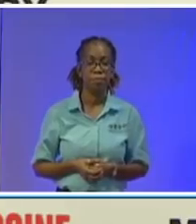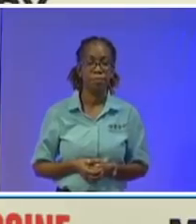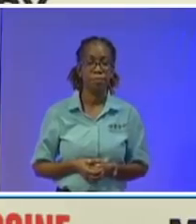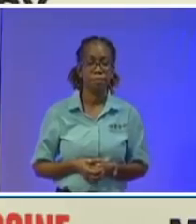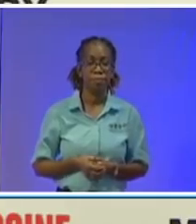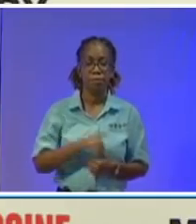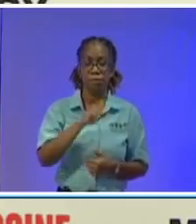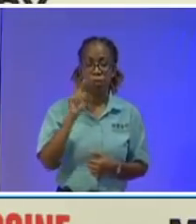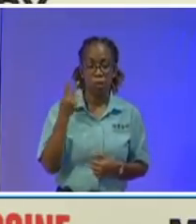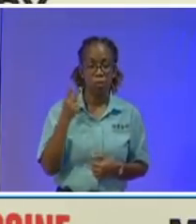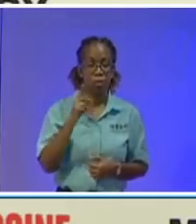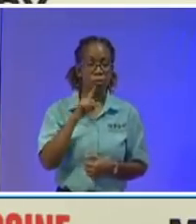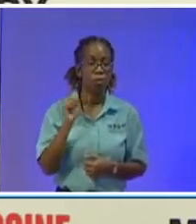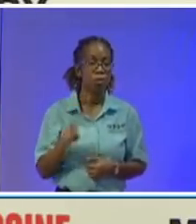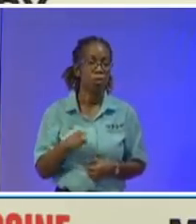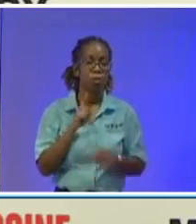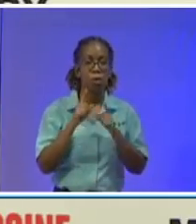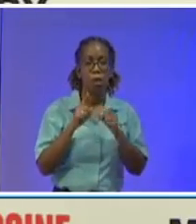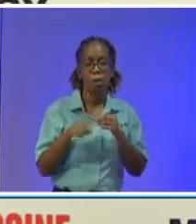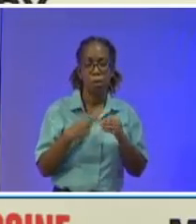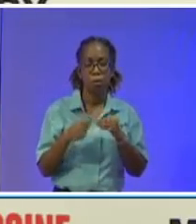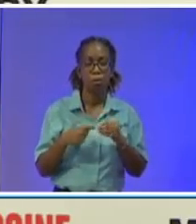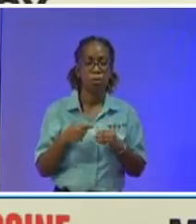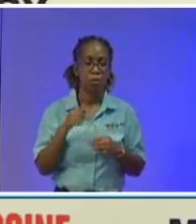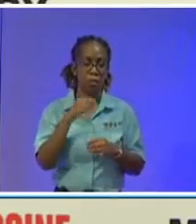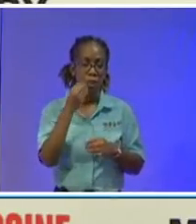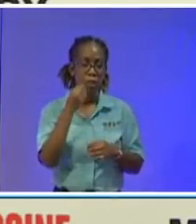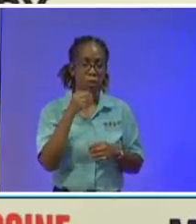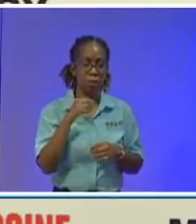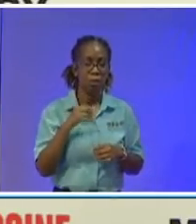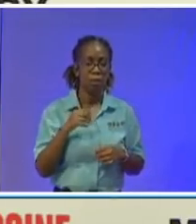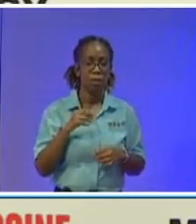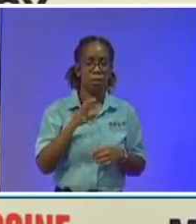else? Just to get some clarification.